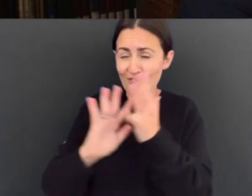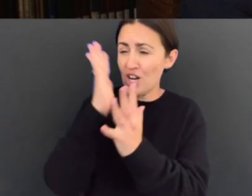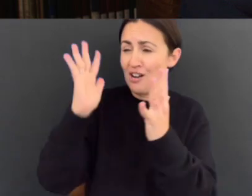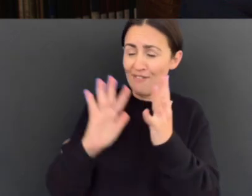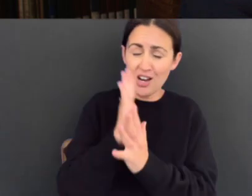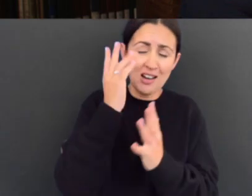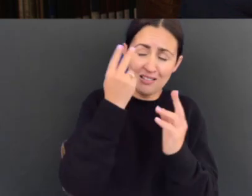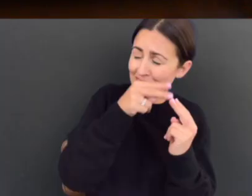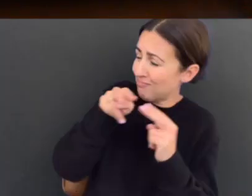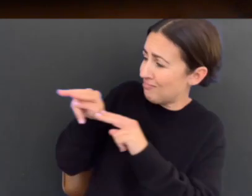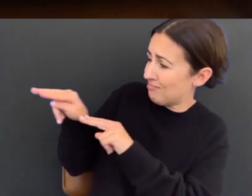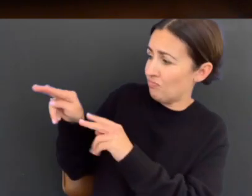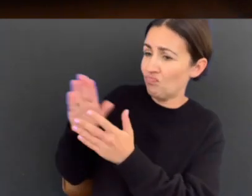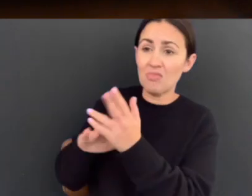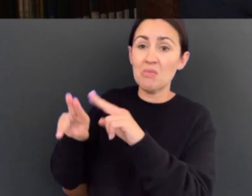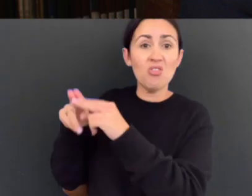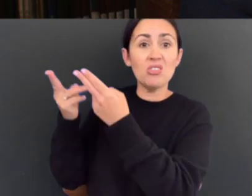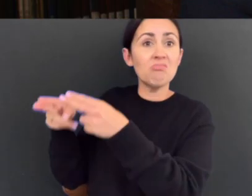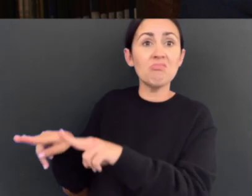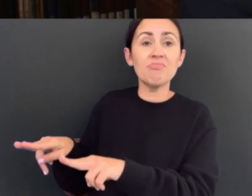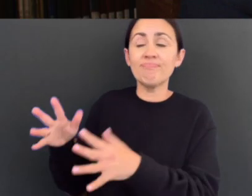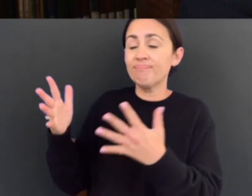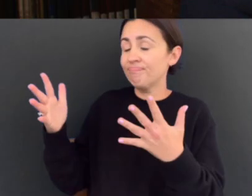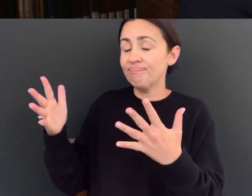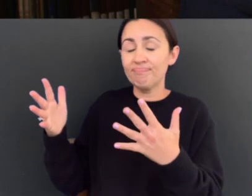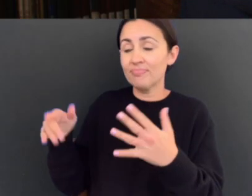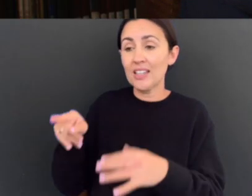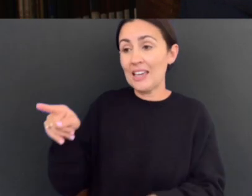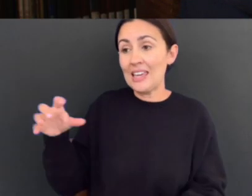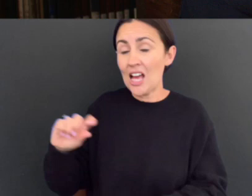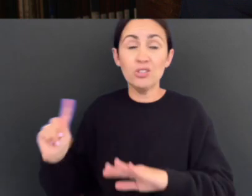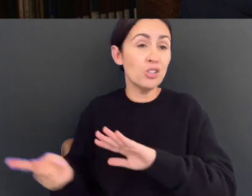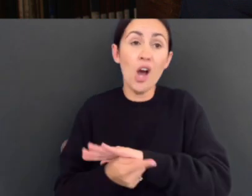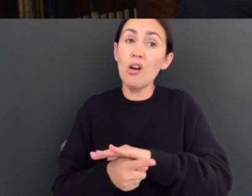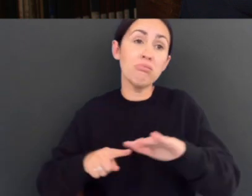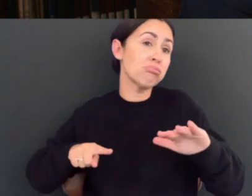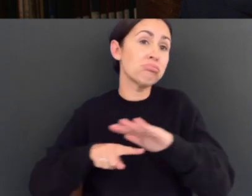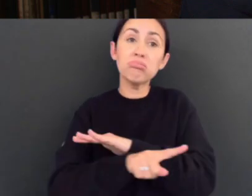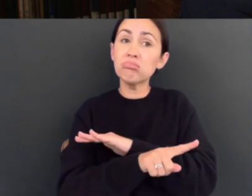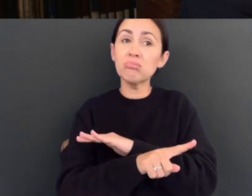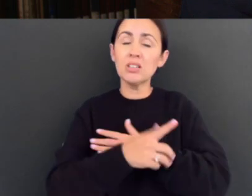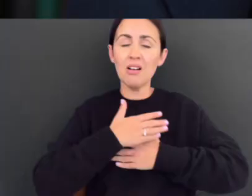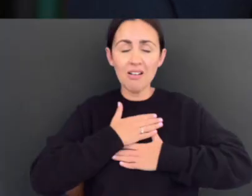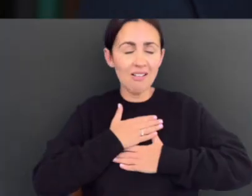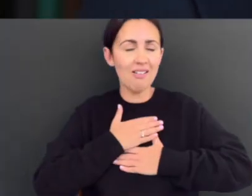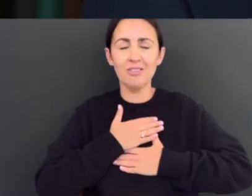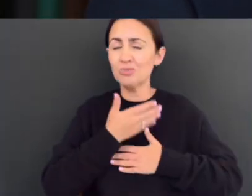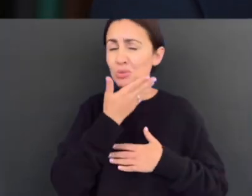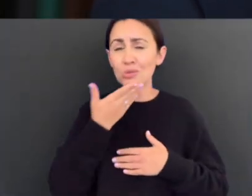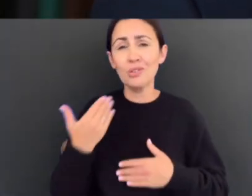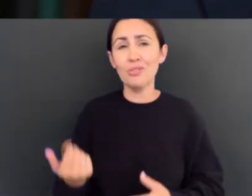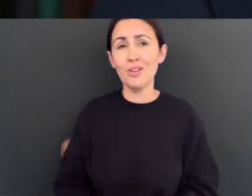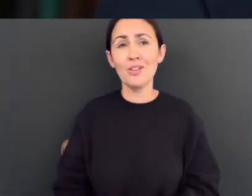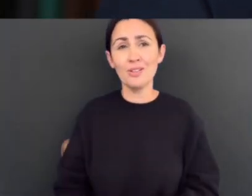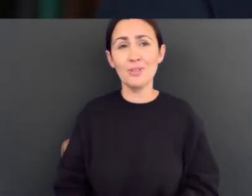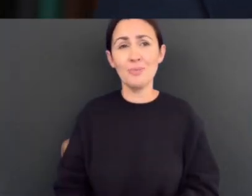again. And at that moment, it shifts. It's the mirror straight away and it shifts from witness to subject. So, Arnold,